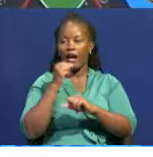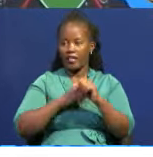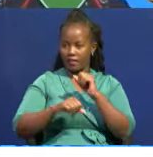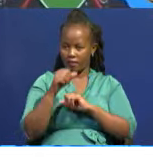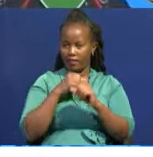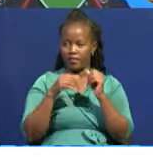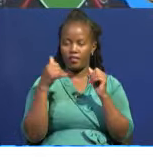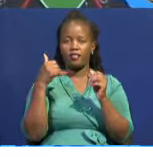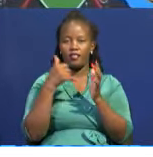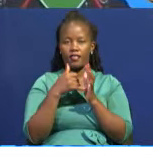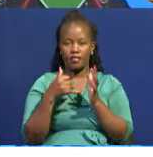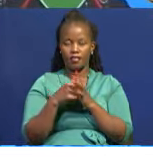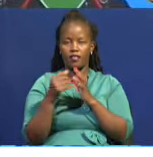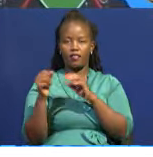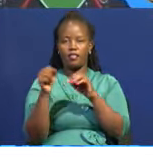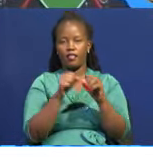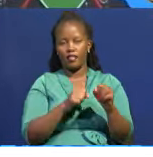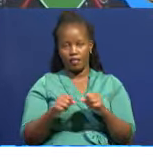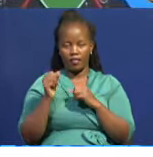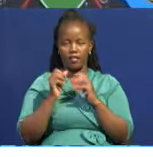strategic diplomatic activities.